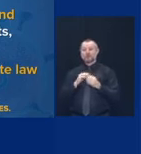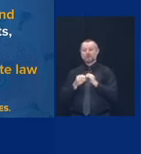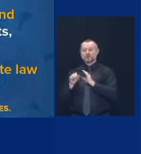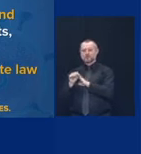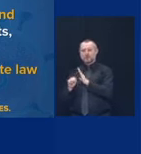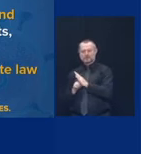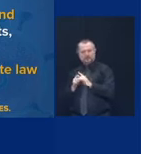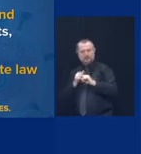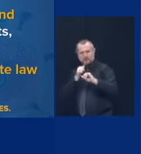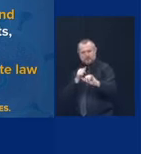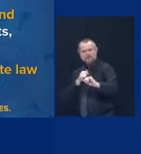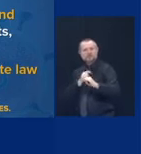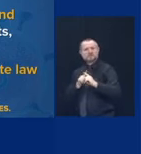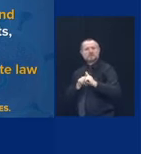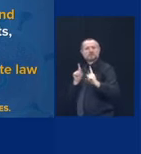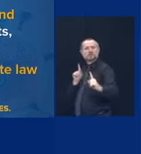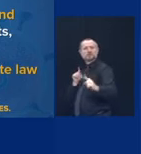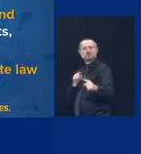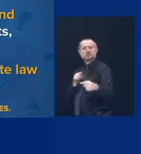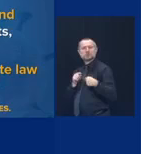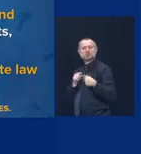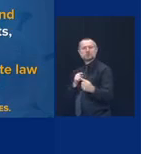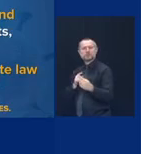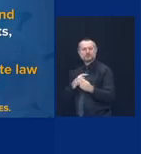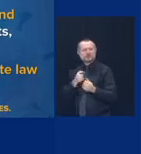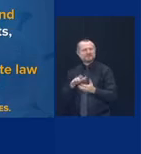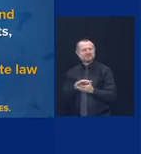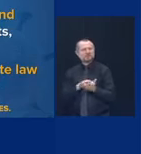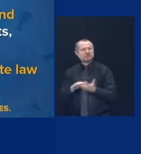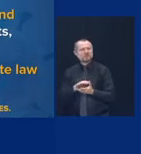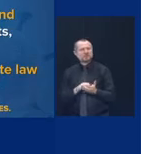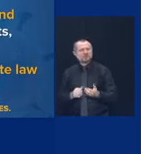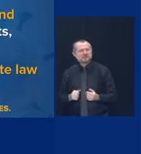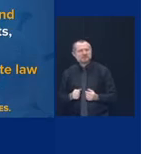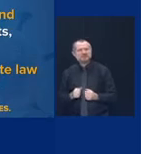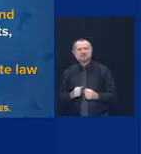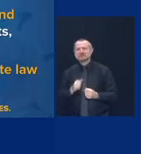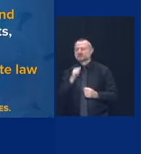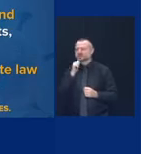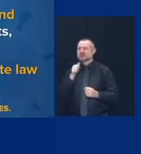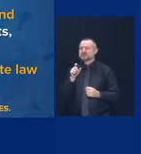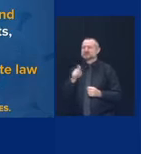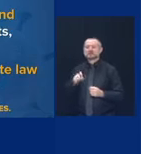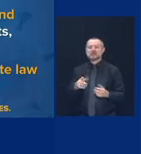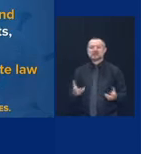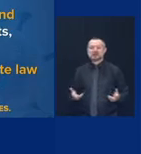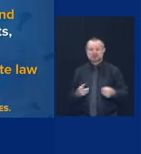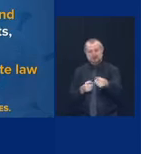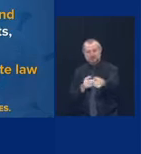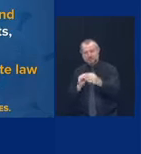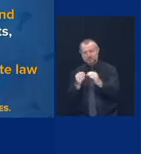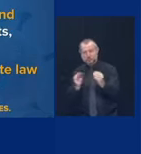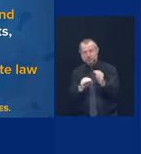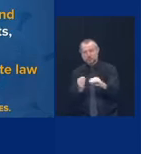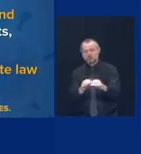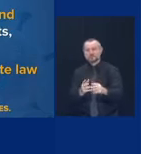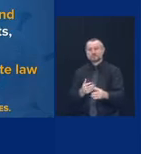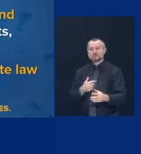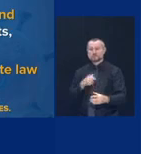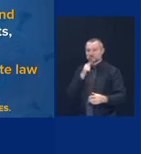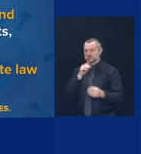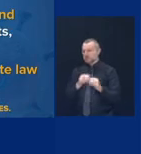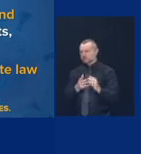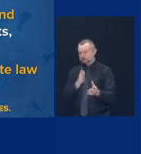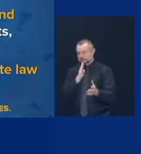I believe it's confusing and unnecessary, but it is also irrelevant, because